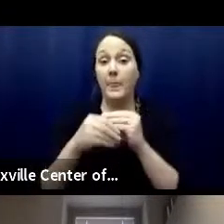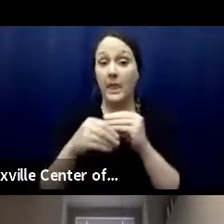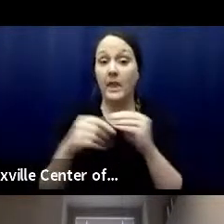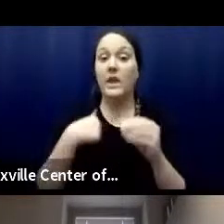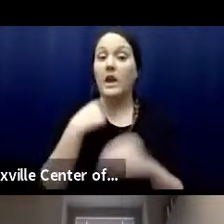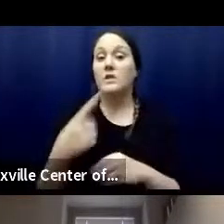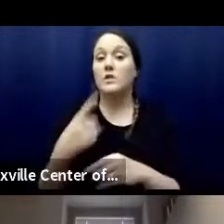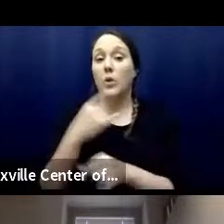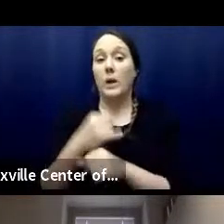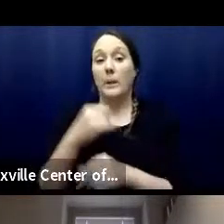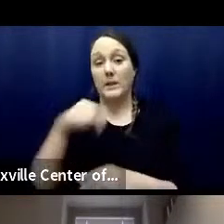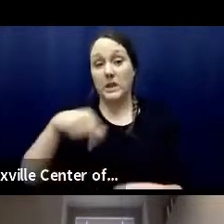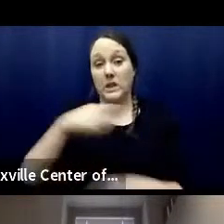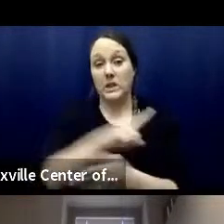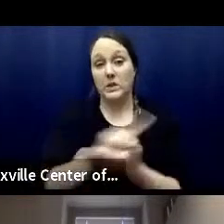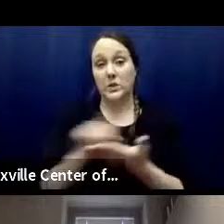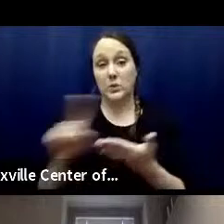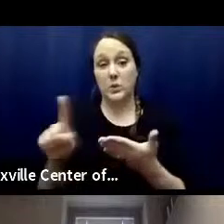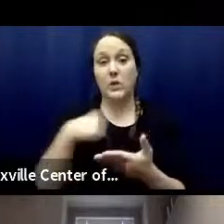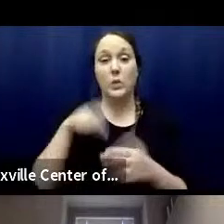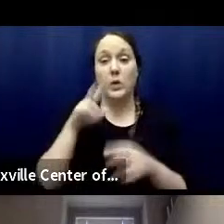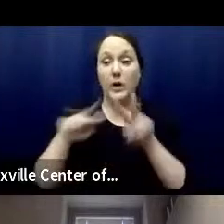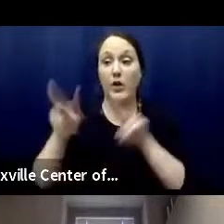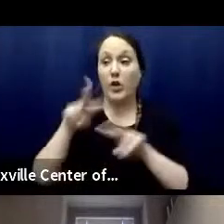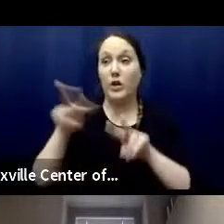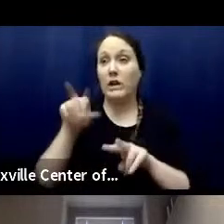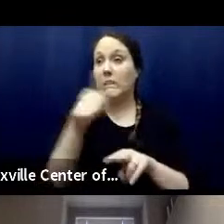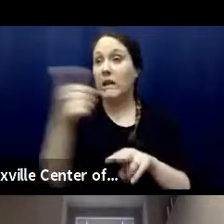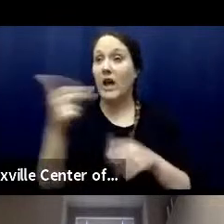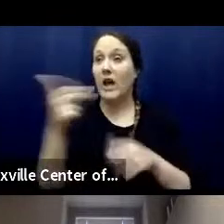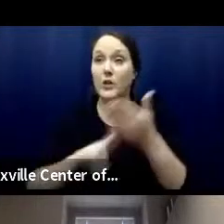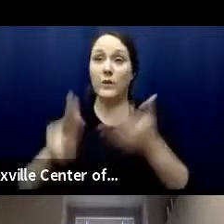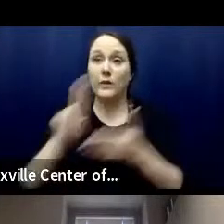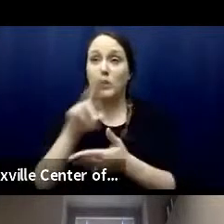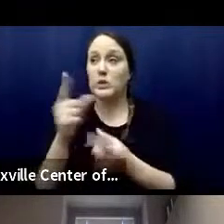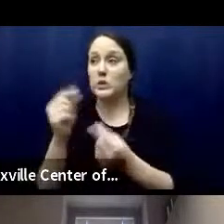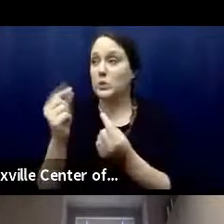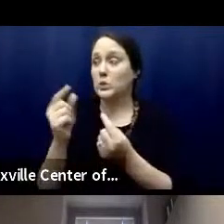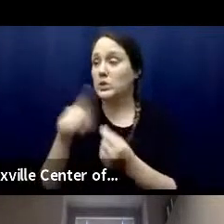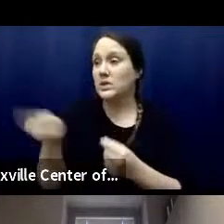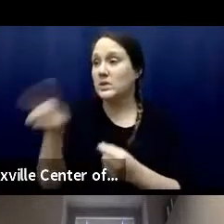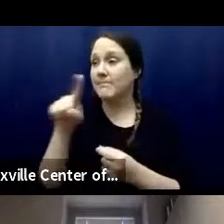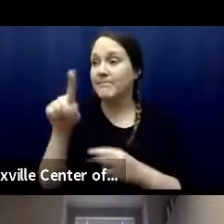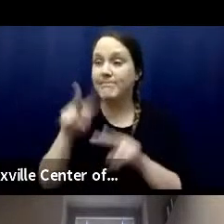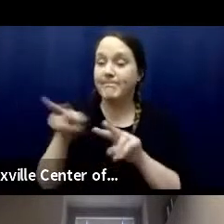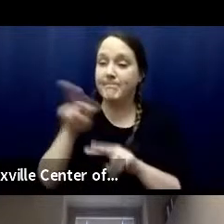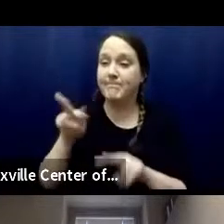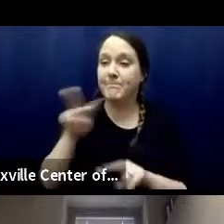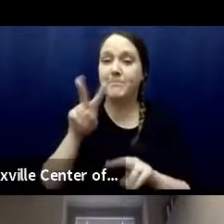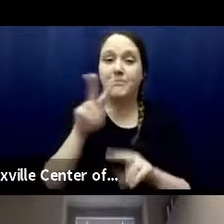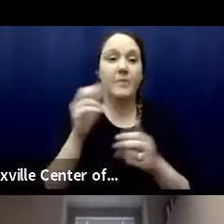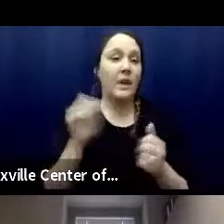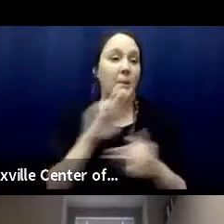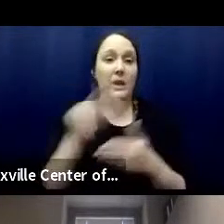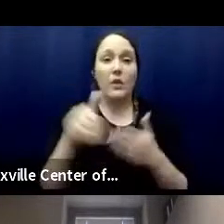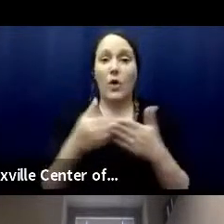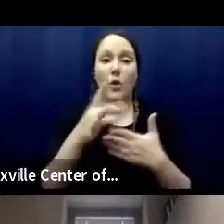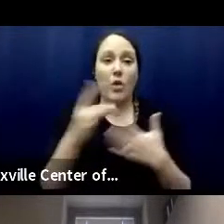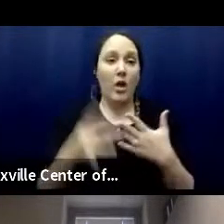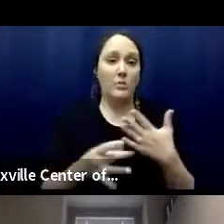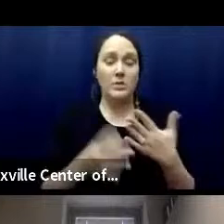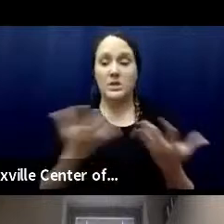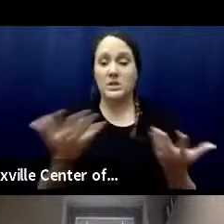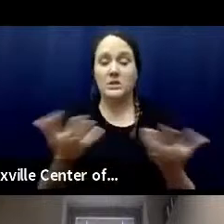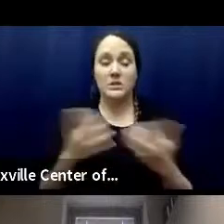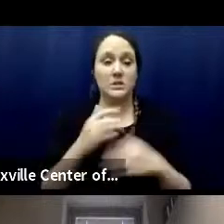just this past week, we're looking at what other universities have done and putting all options on the table. Many universities